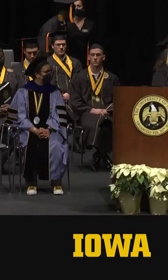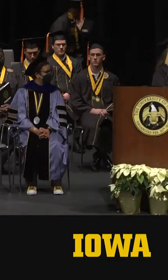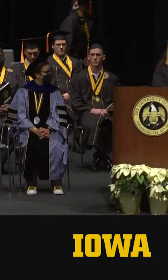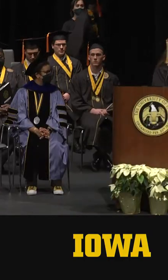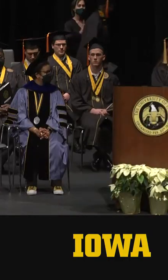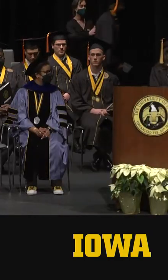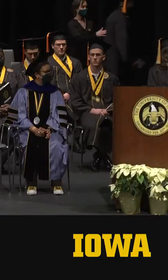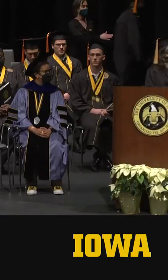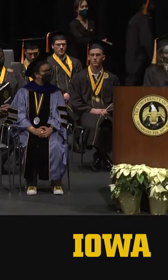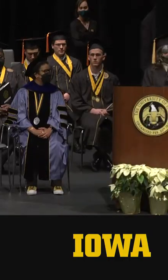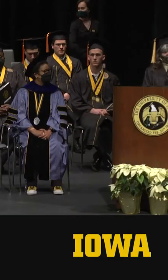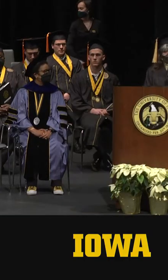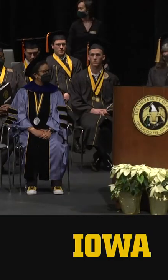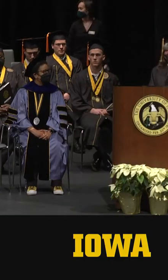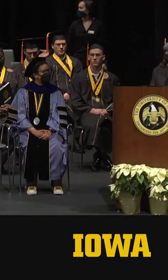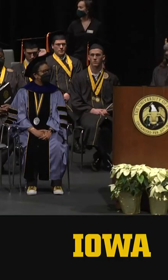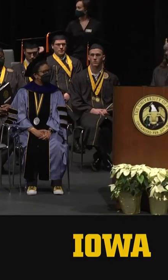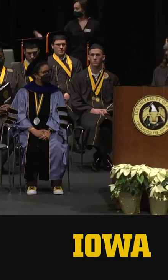Congratulations.